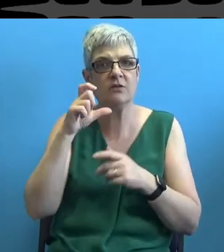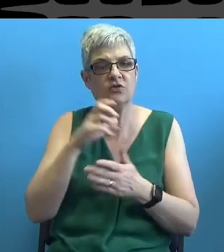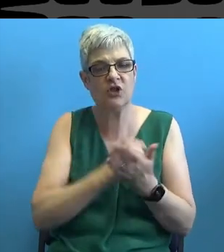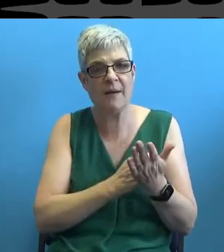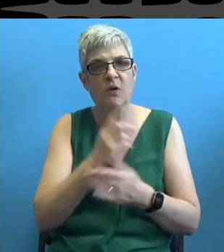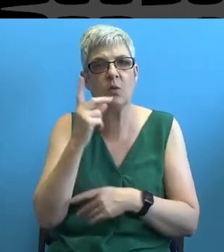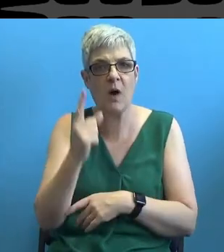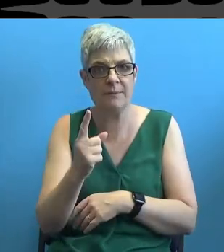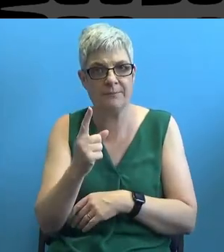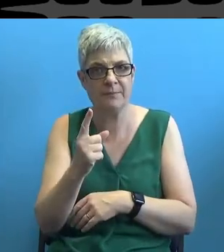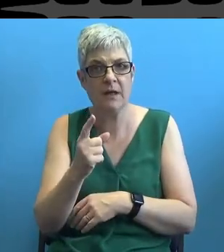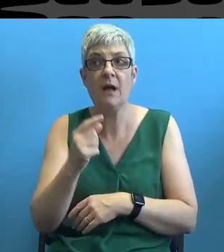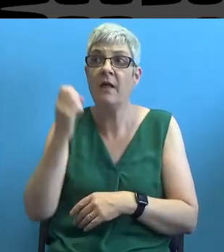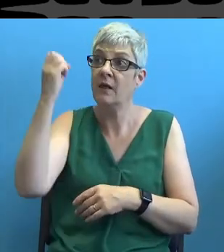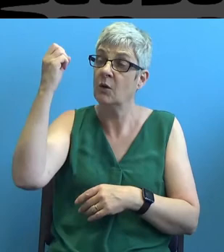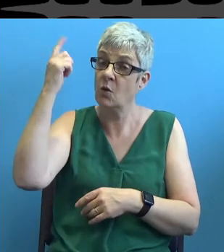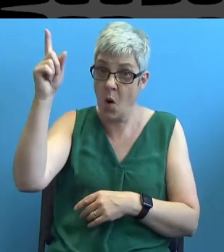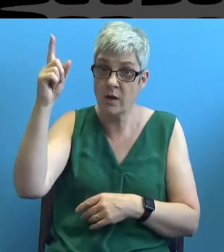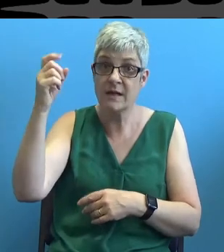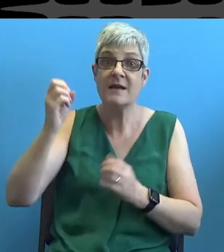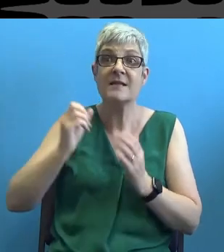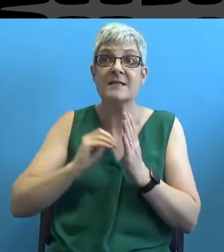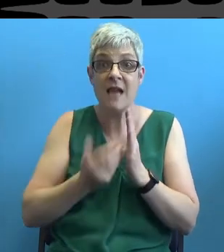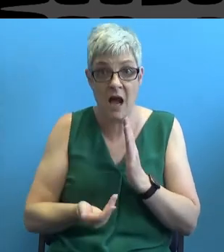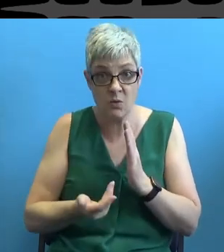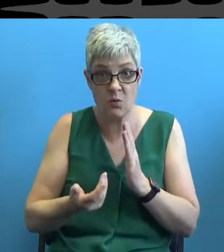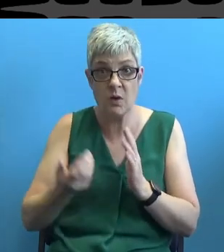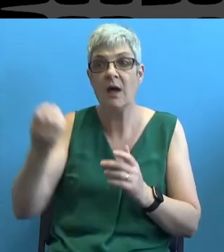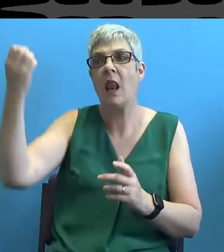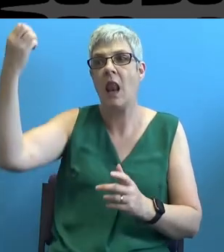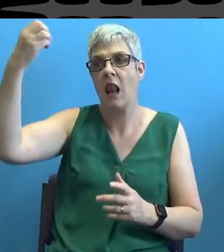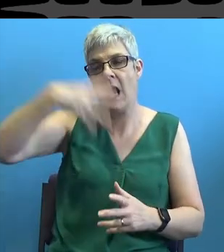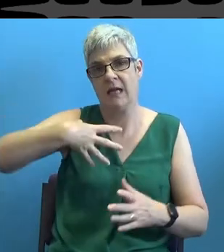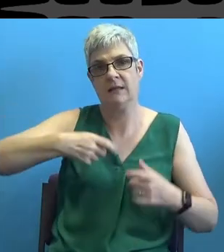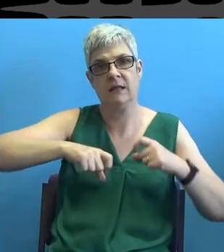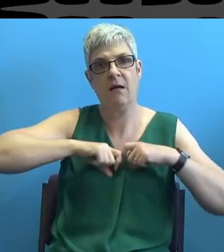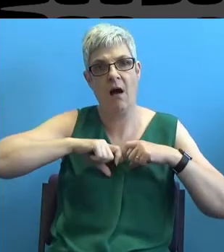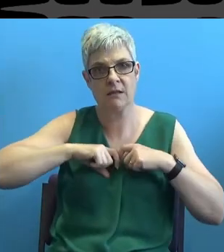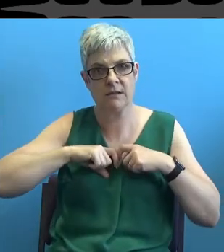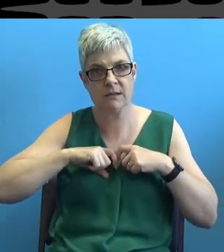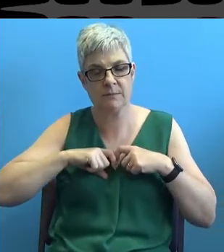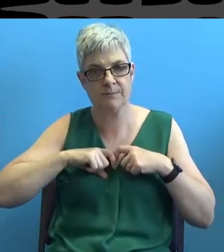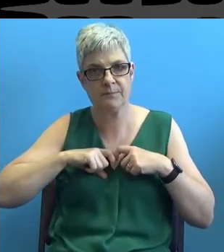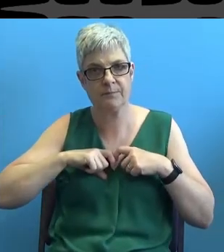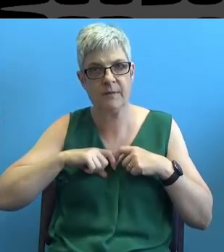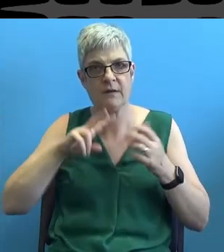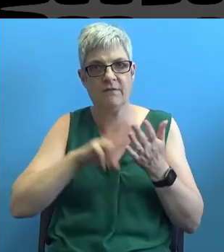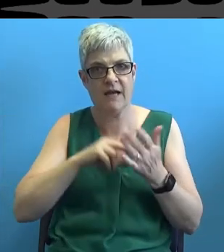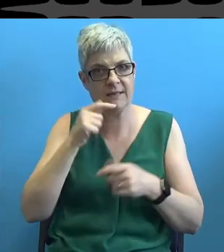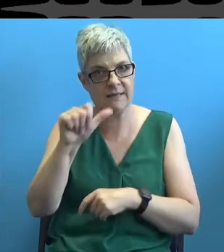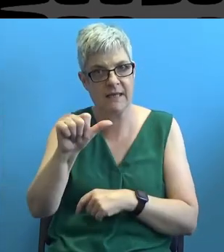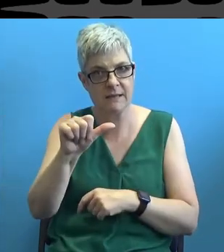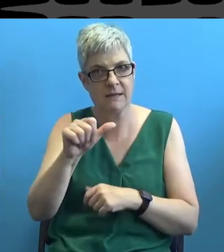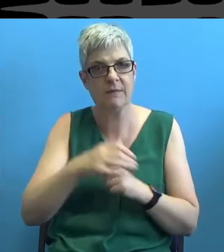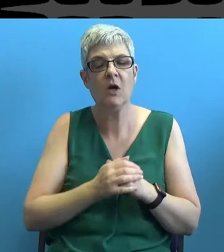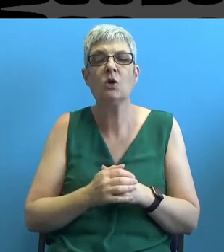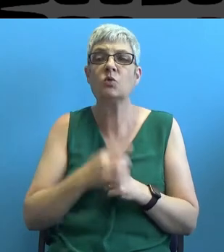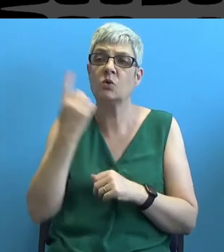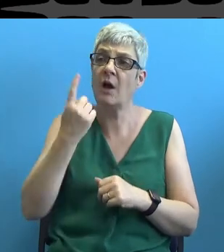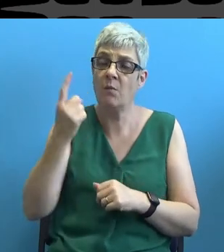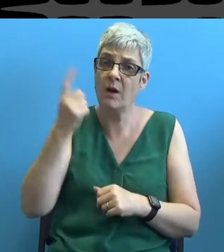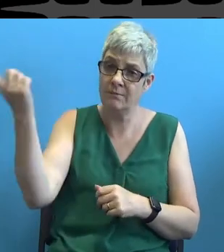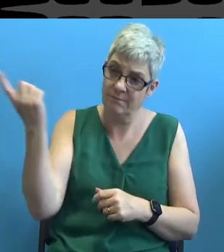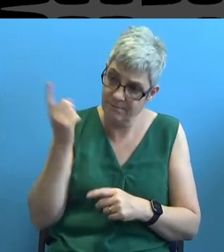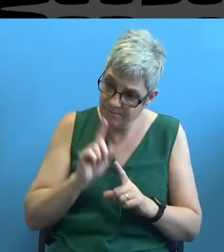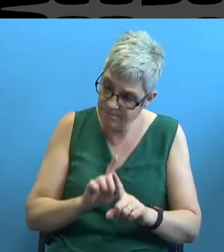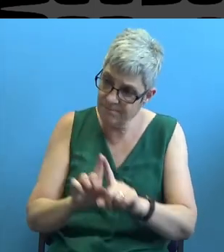God now can make his light shine in our hearts, verse 6. So someone coming to Christ, someone